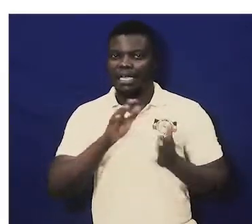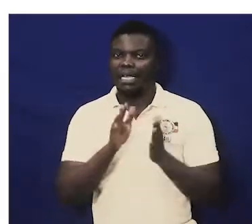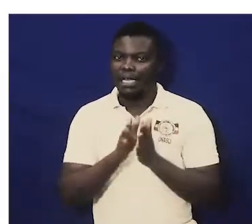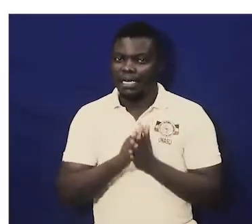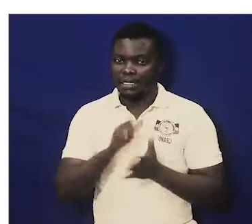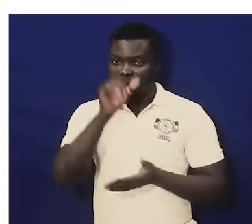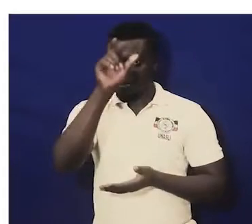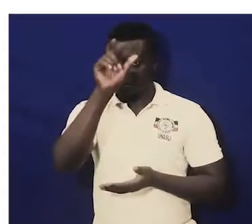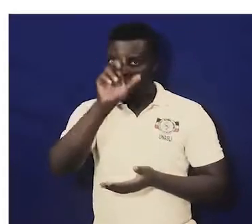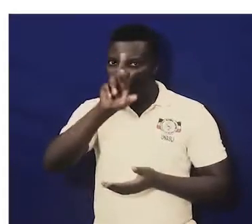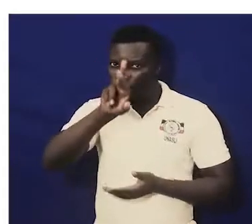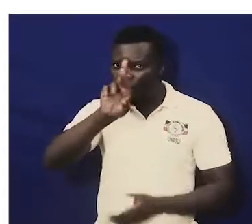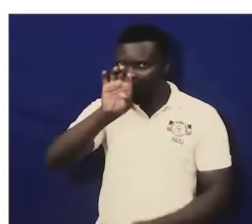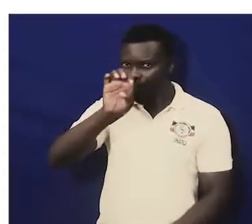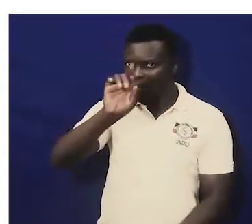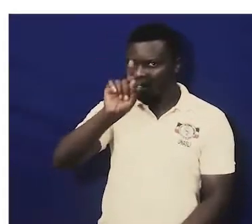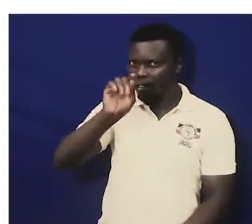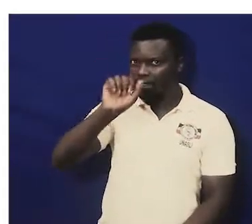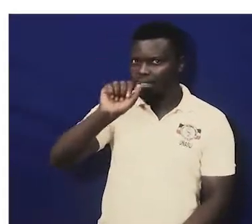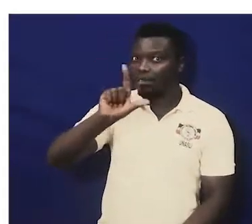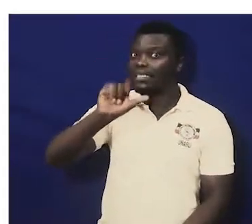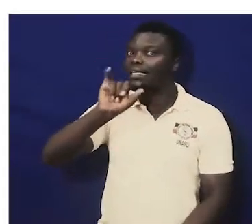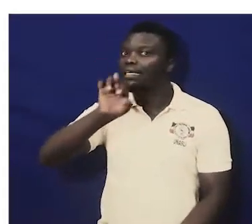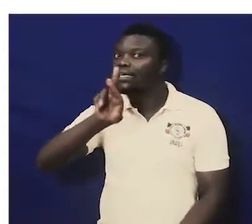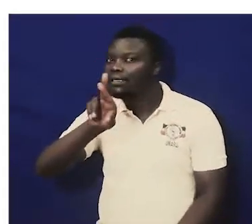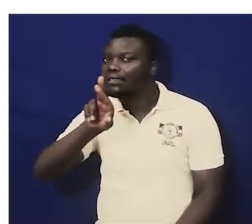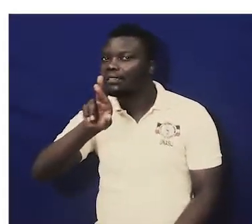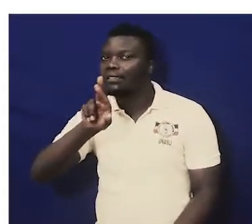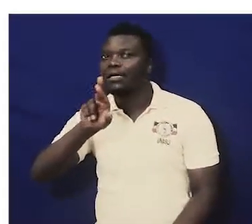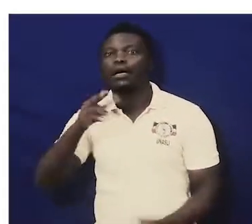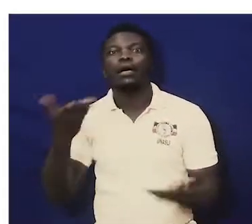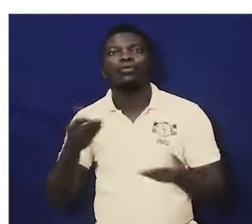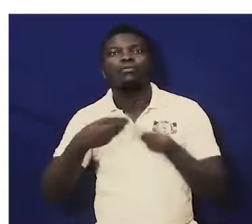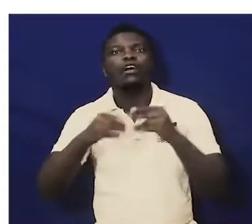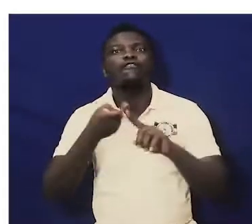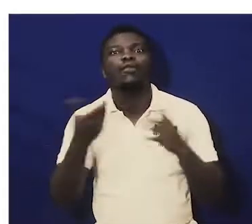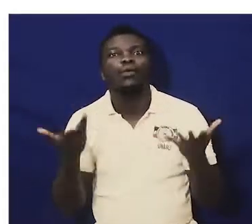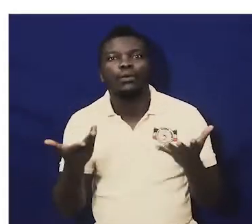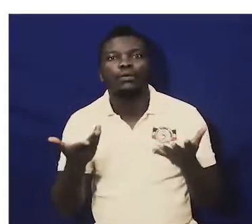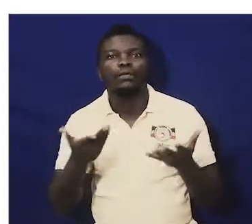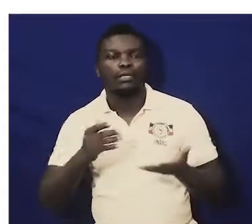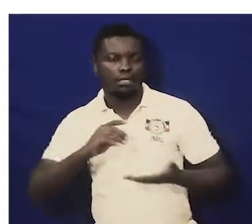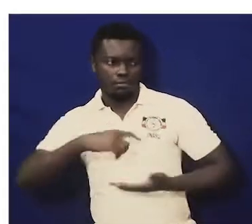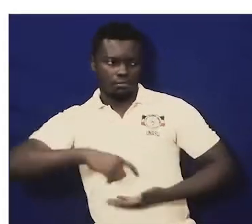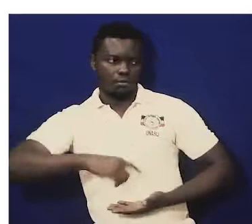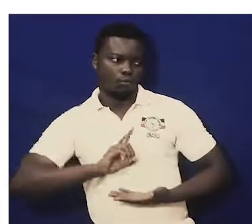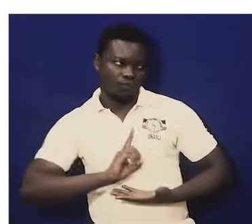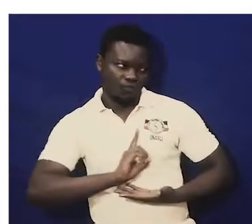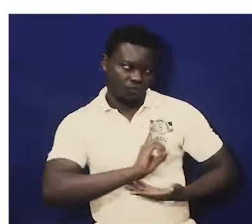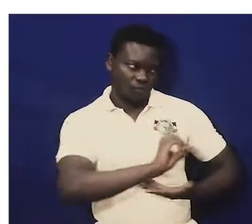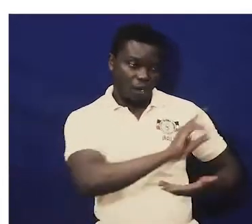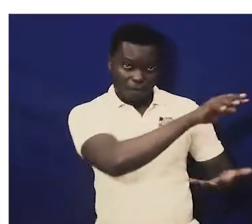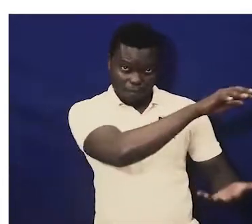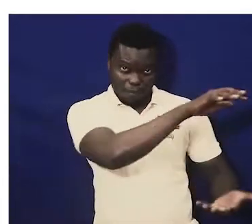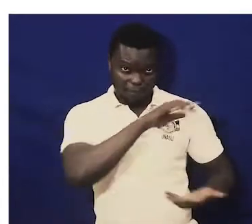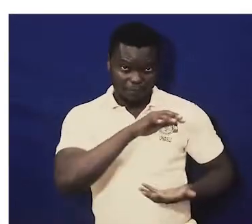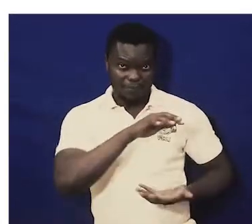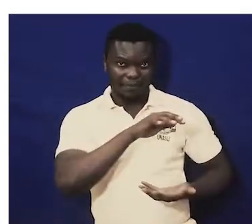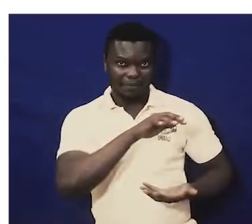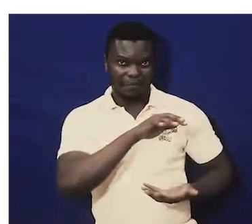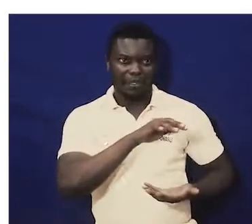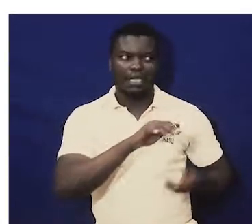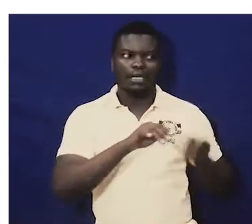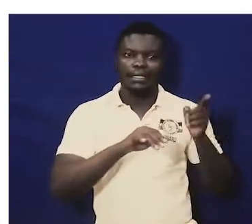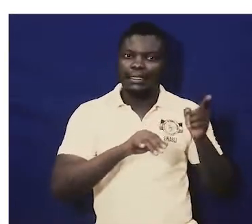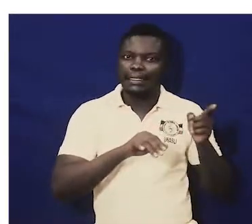A retailer buys from a wholesaler, and the retailer sells